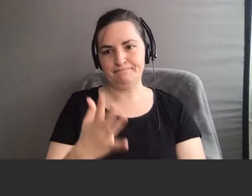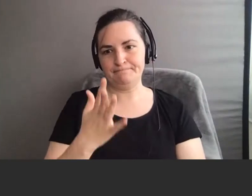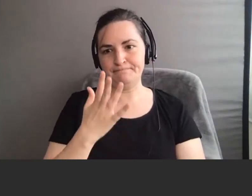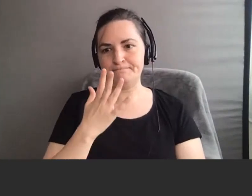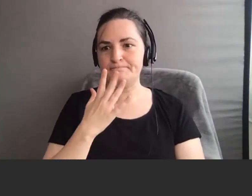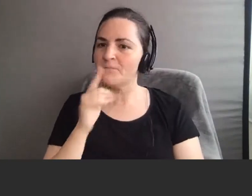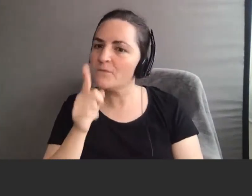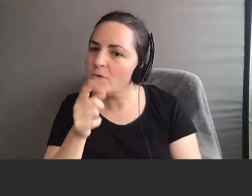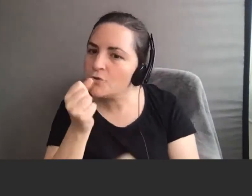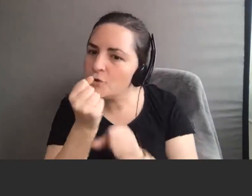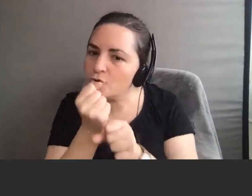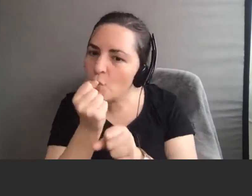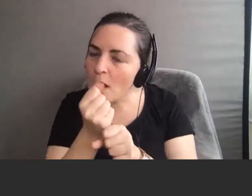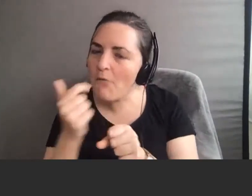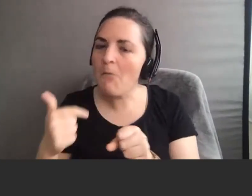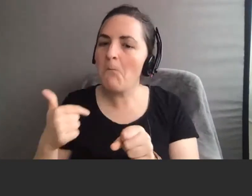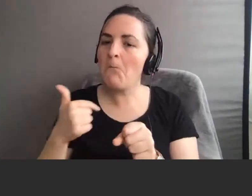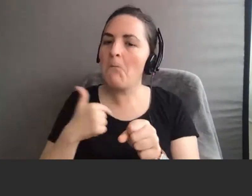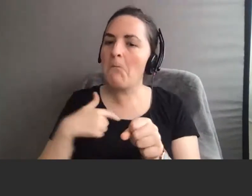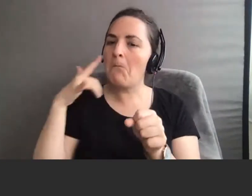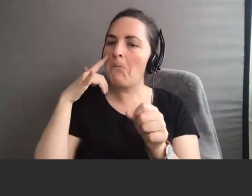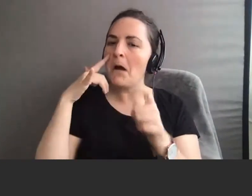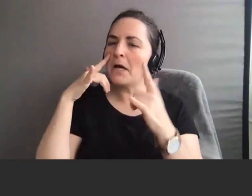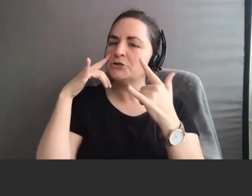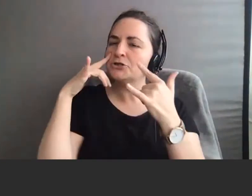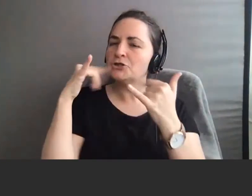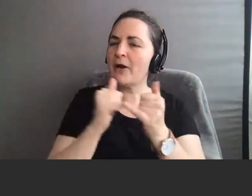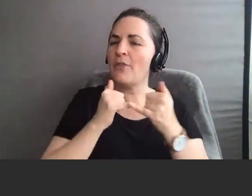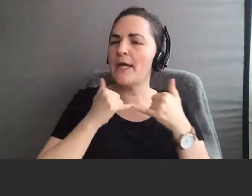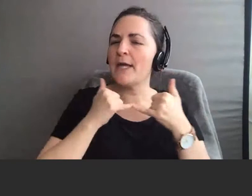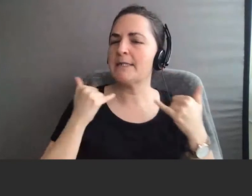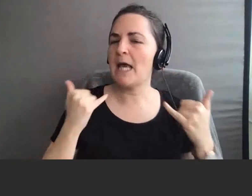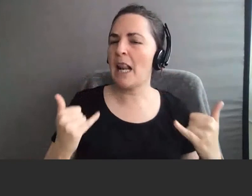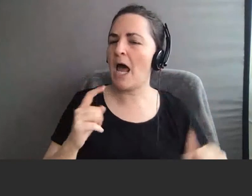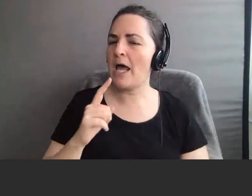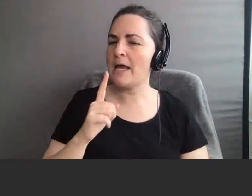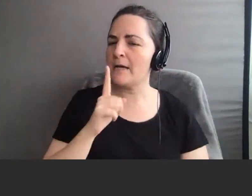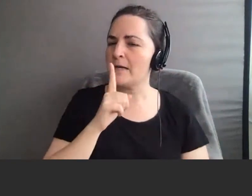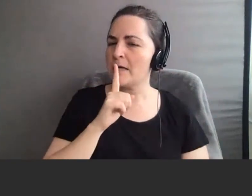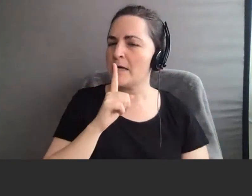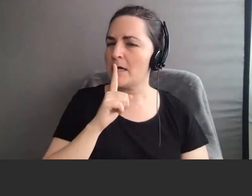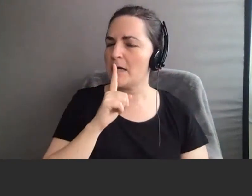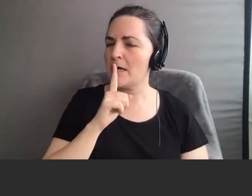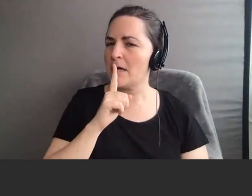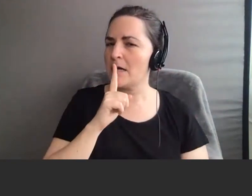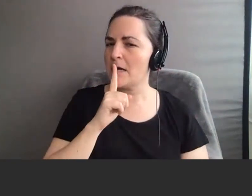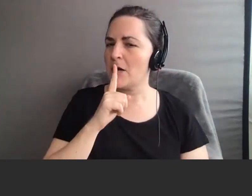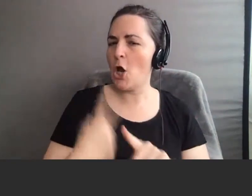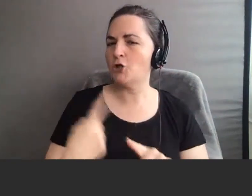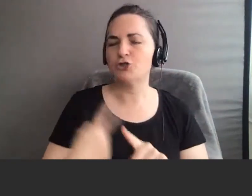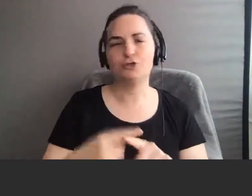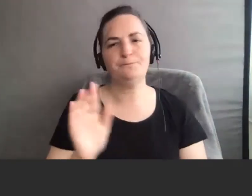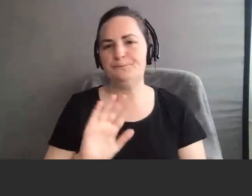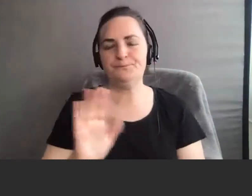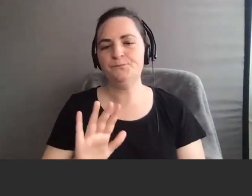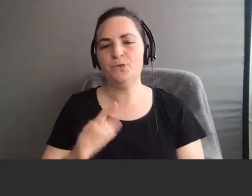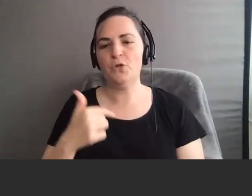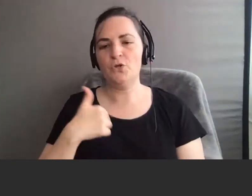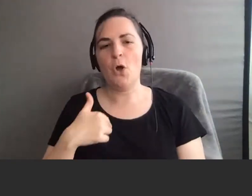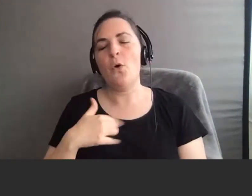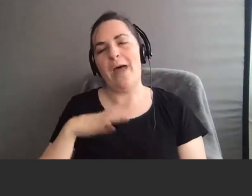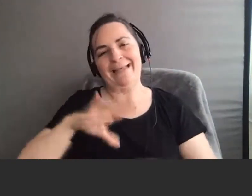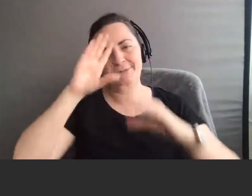George, I'll check on the deadline. It's not super urgent, and we need to give you information about those 2 modules before